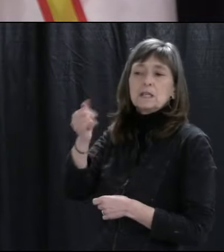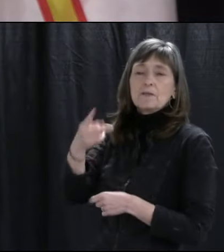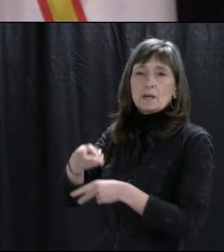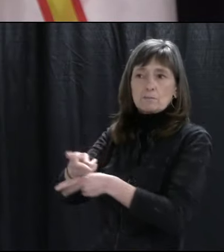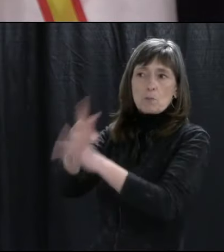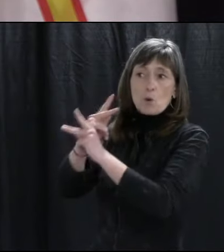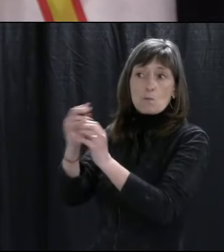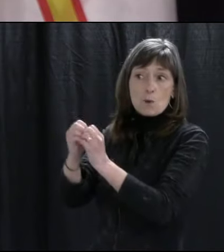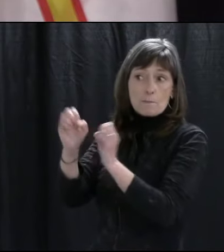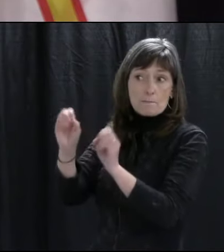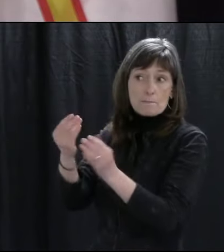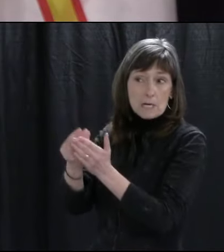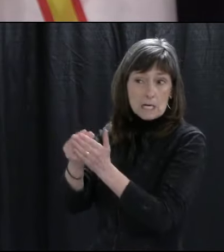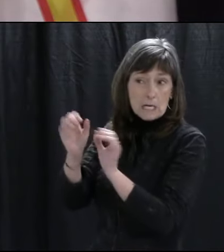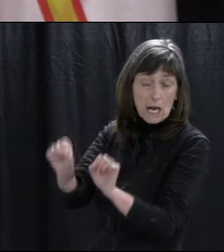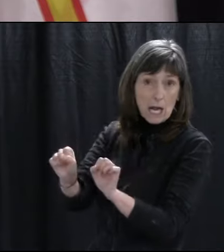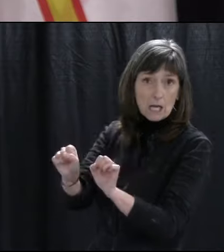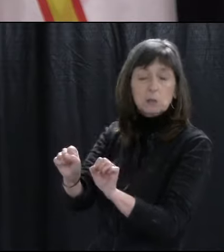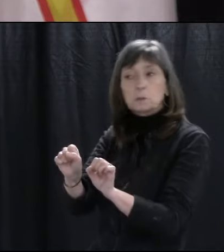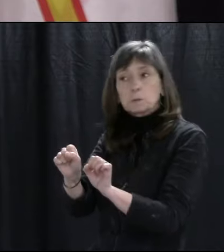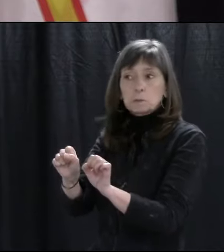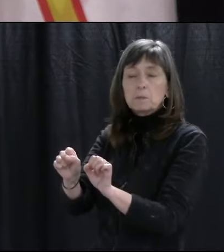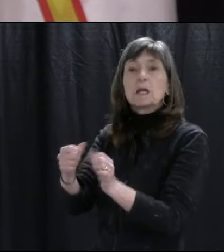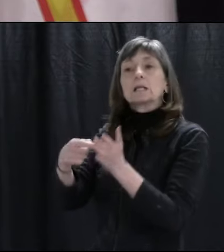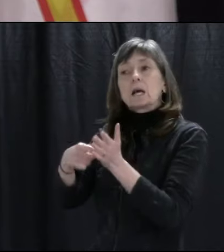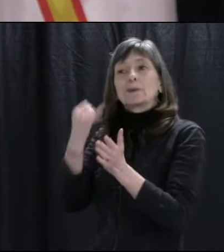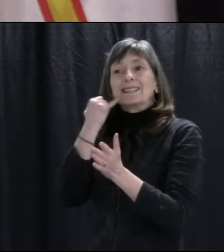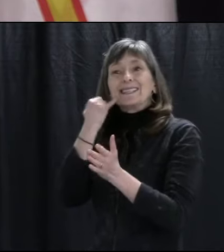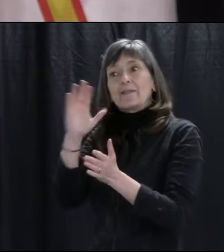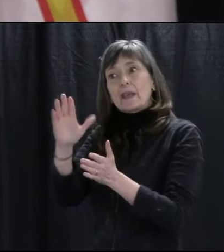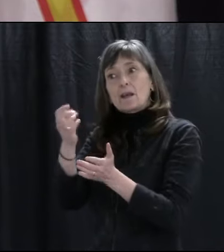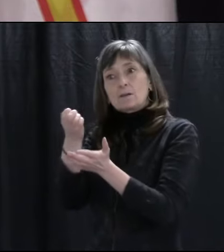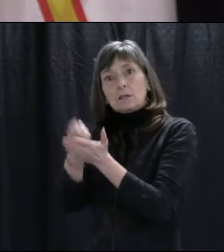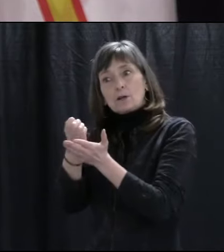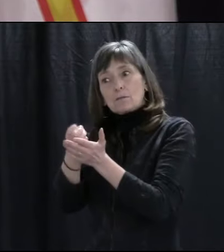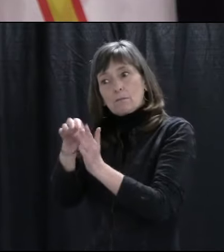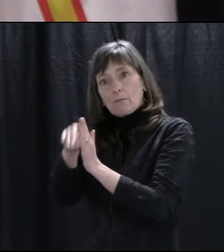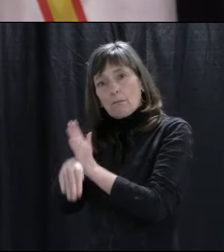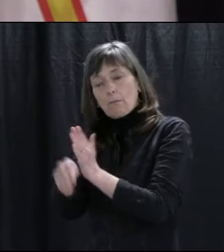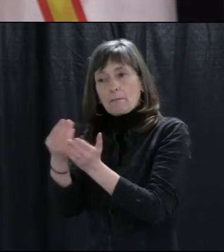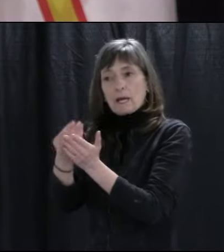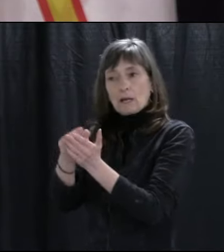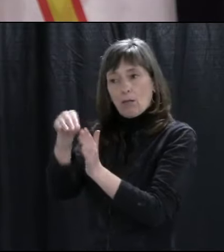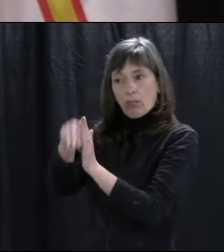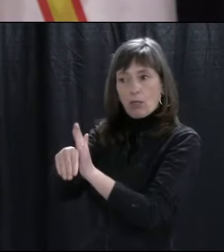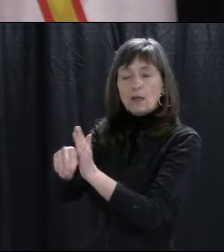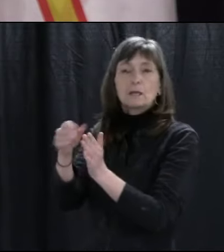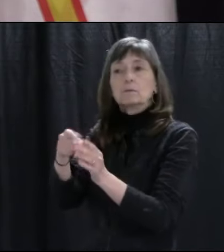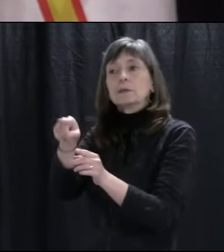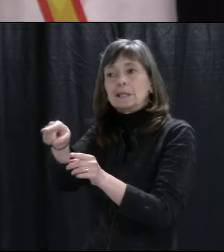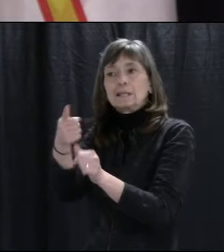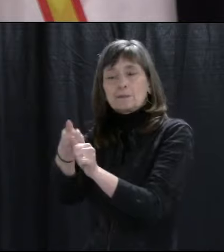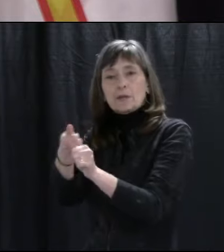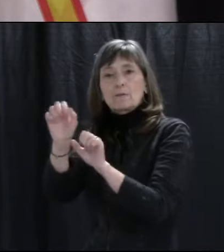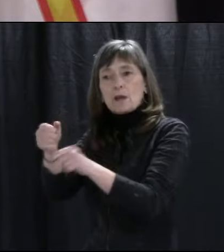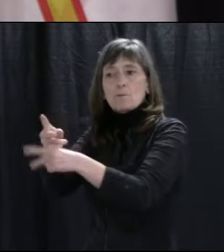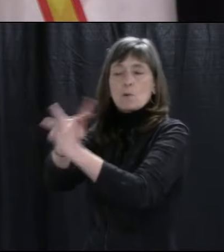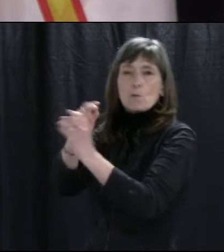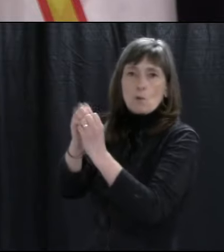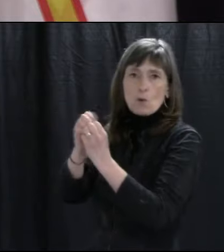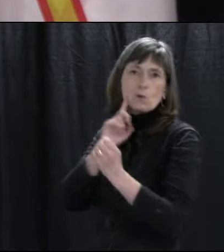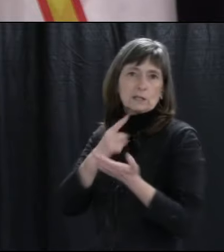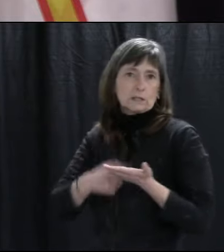Hydro just in case we see revenue reduction as a result of COVID-19. I want to provide